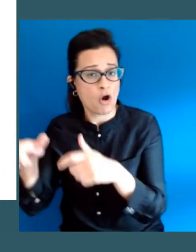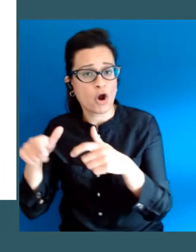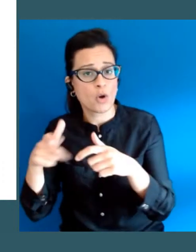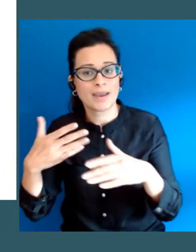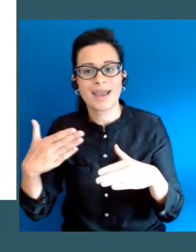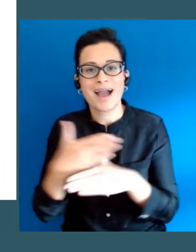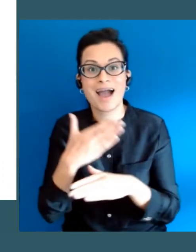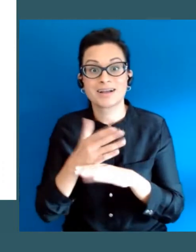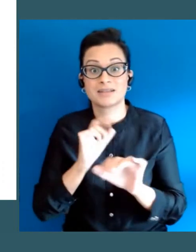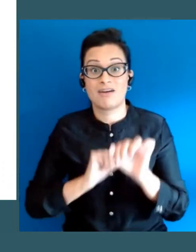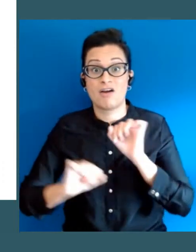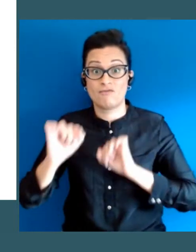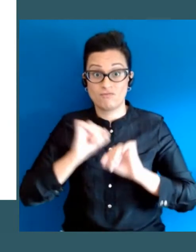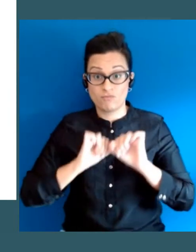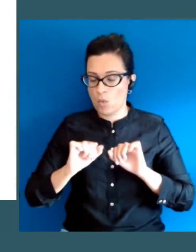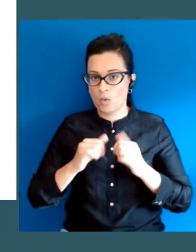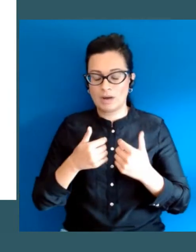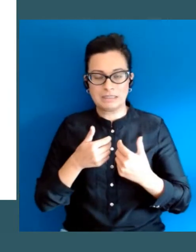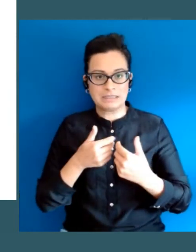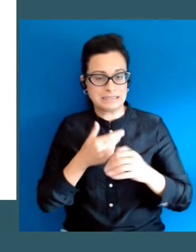of peanut.